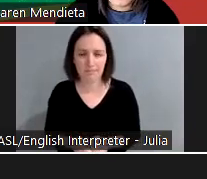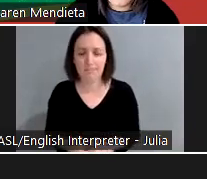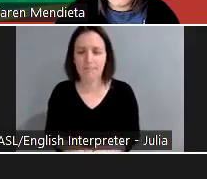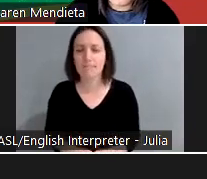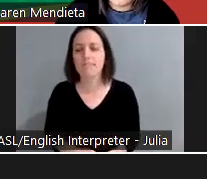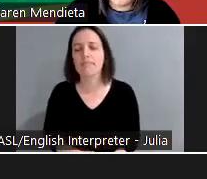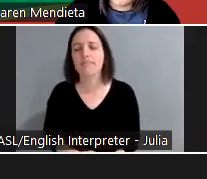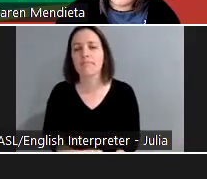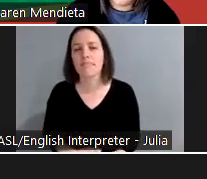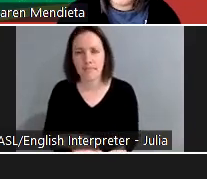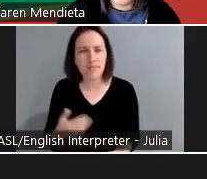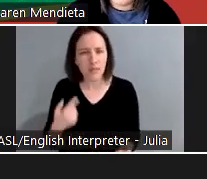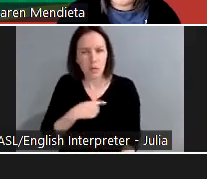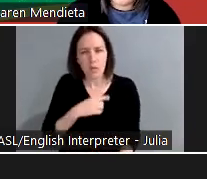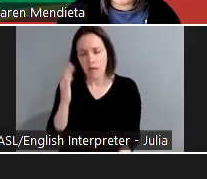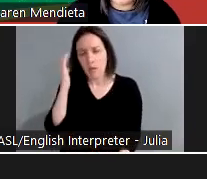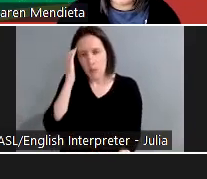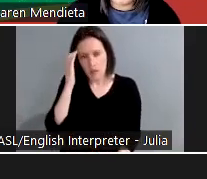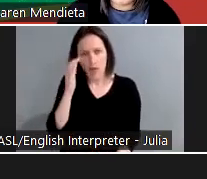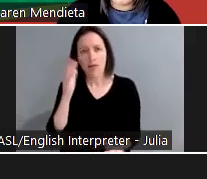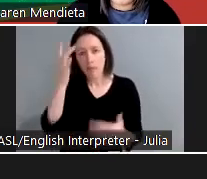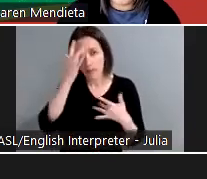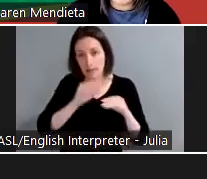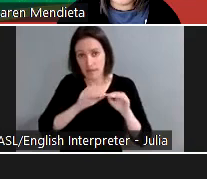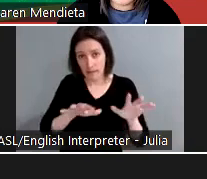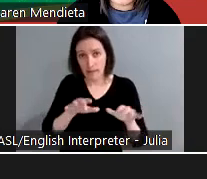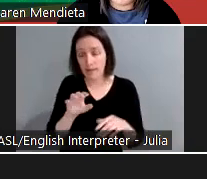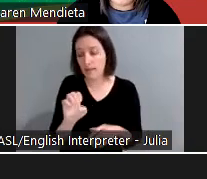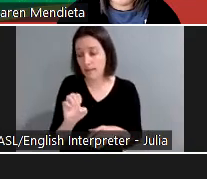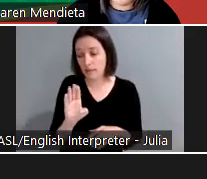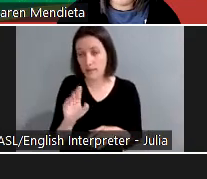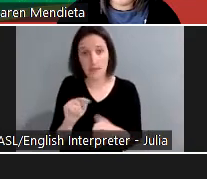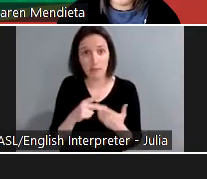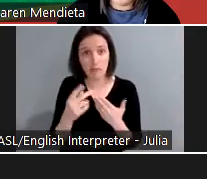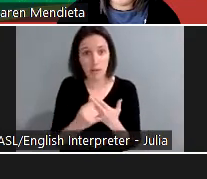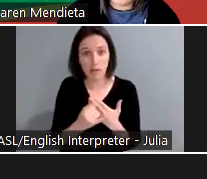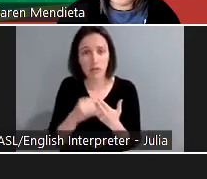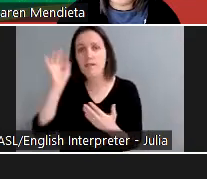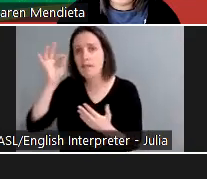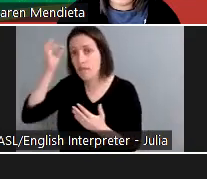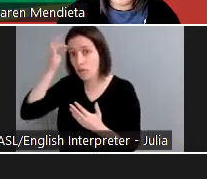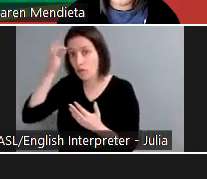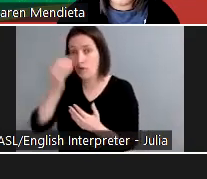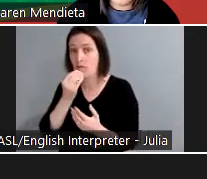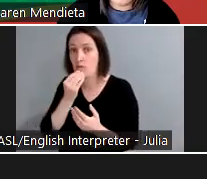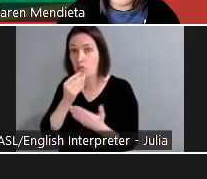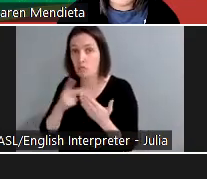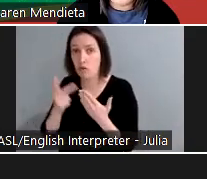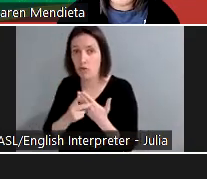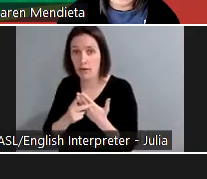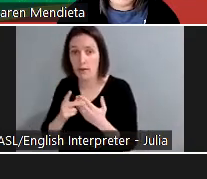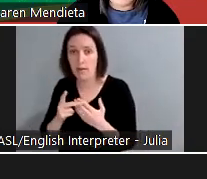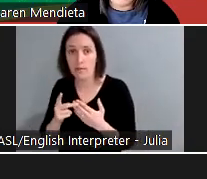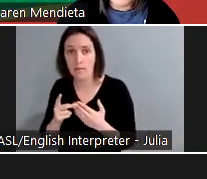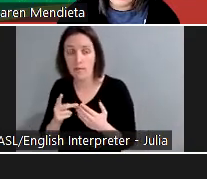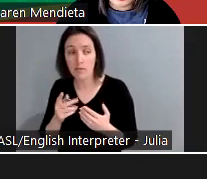As we are aware, the Pandemic EBT project was a federal food program response to the